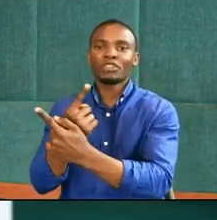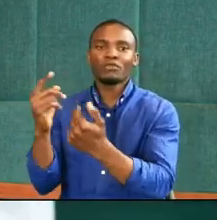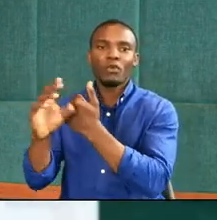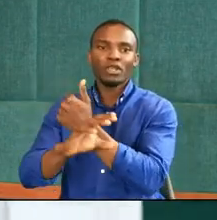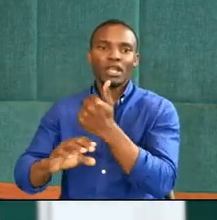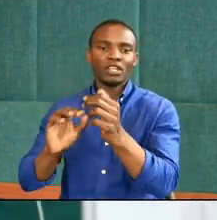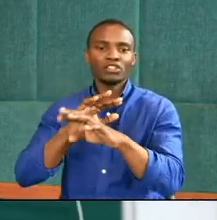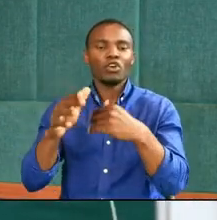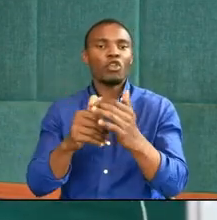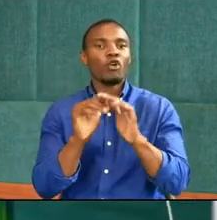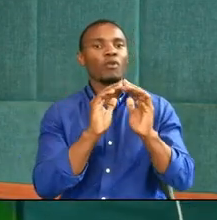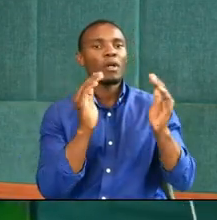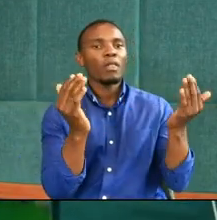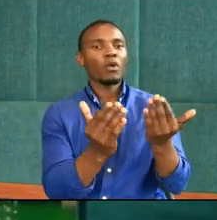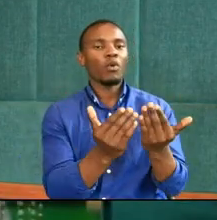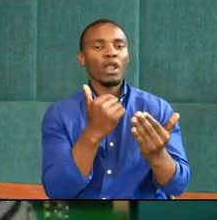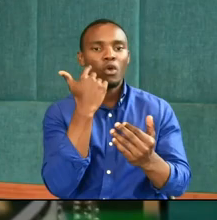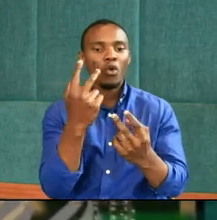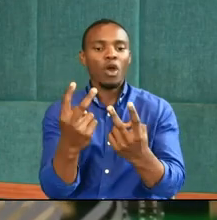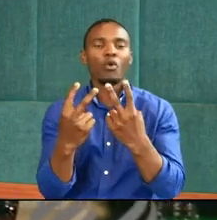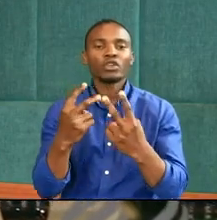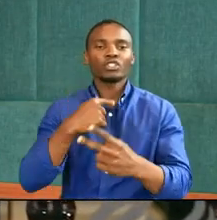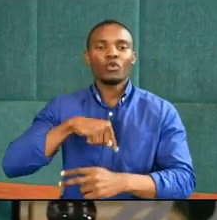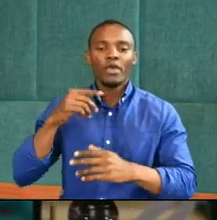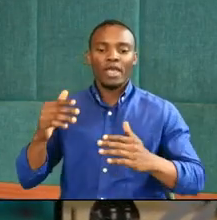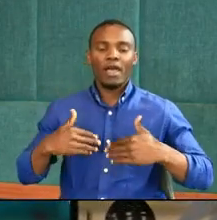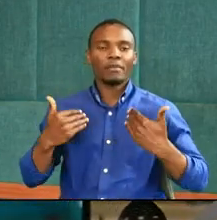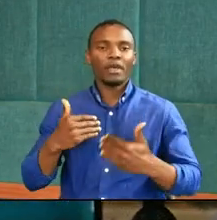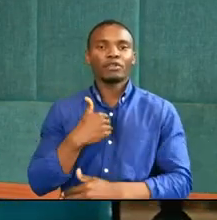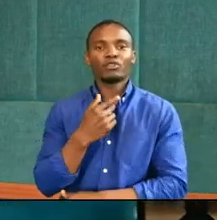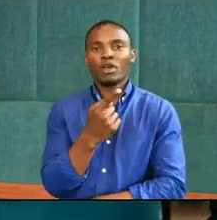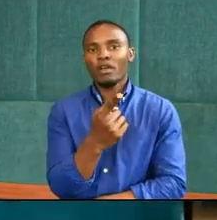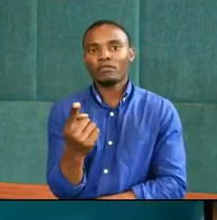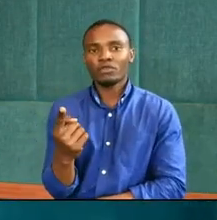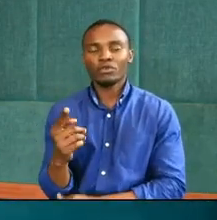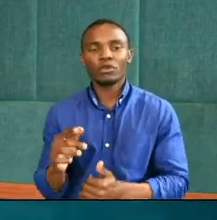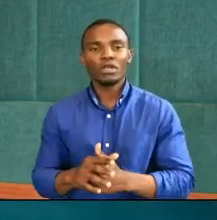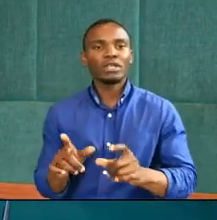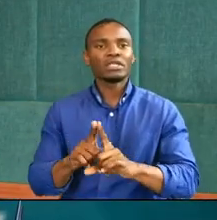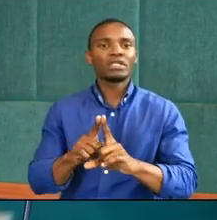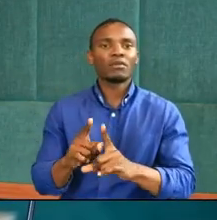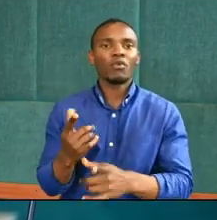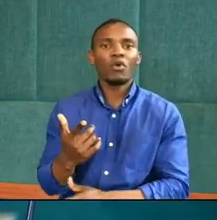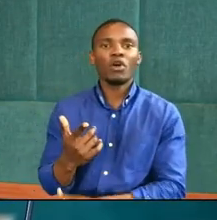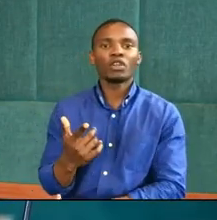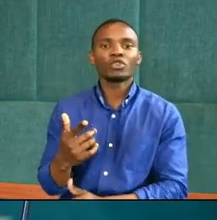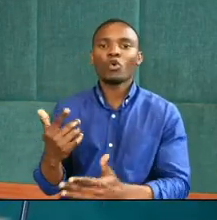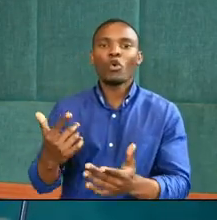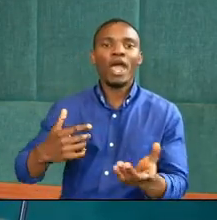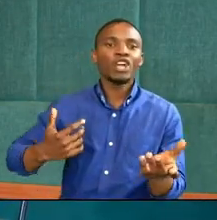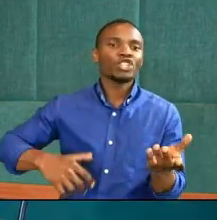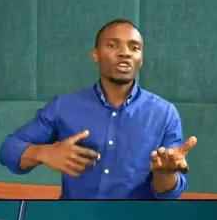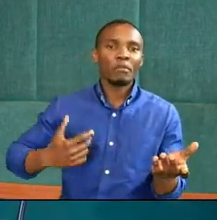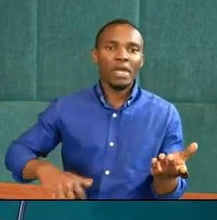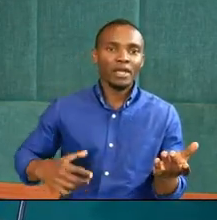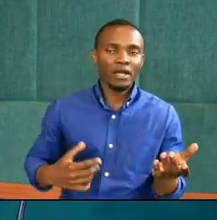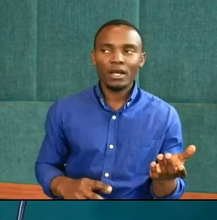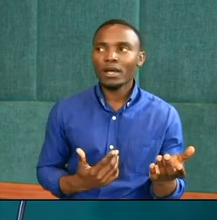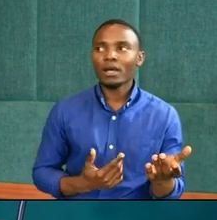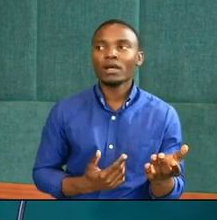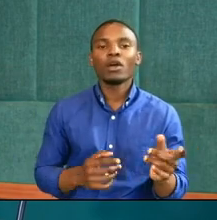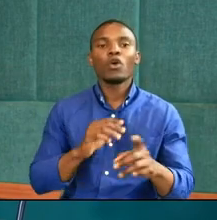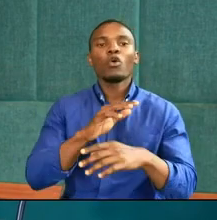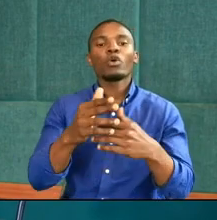over the world who are watching, we're delighted to have you back home in the Cayman Islands and down in Jamaica, land we love. We want